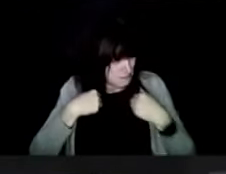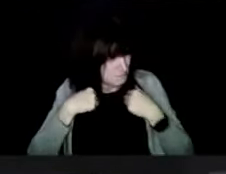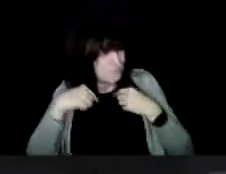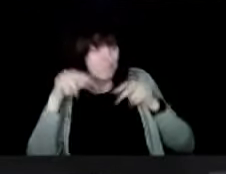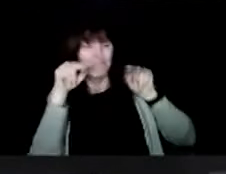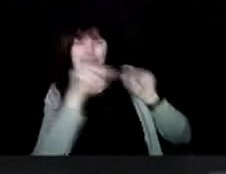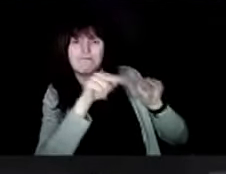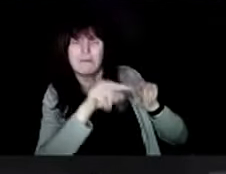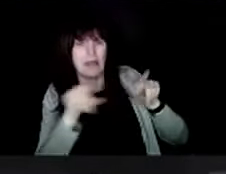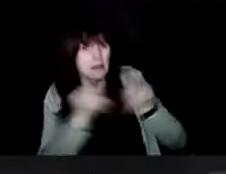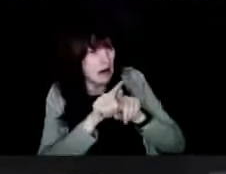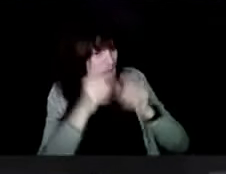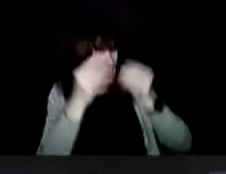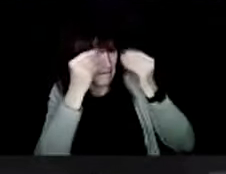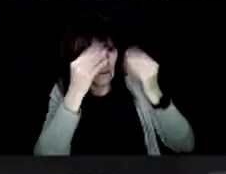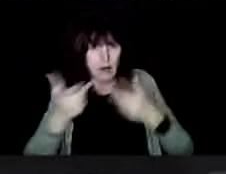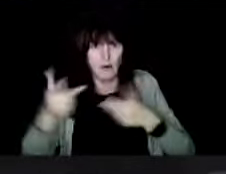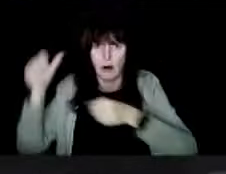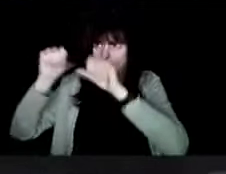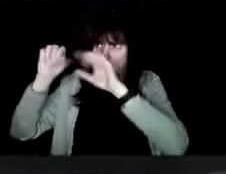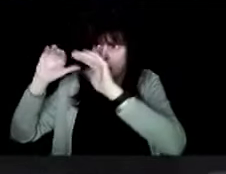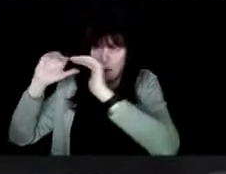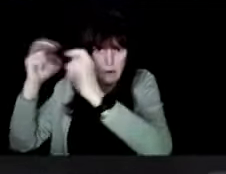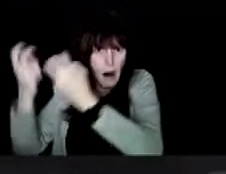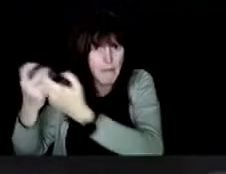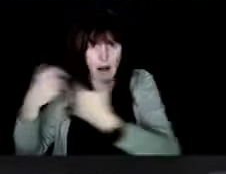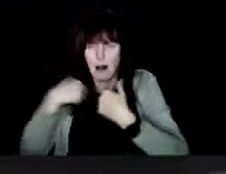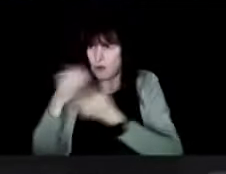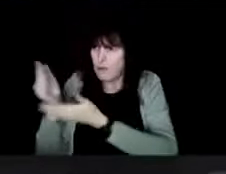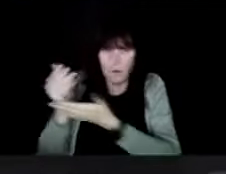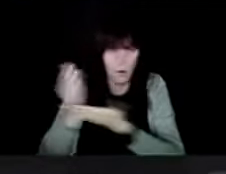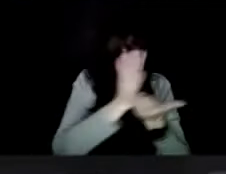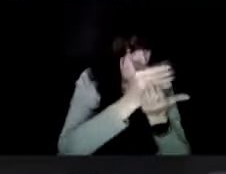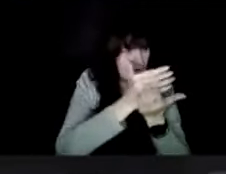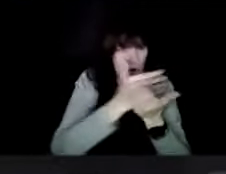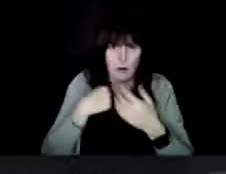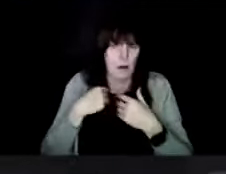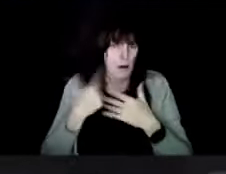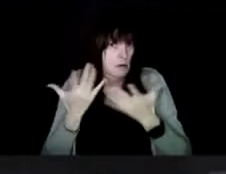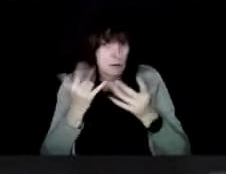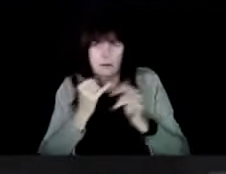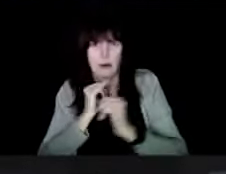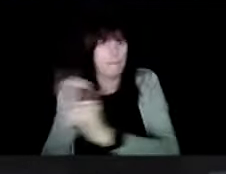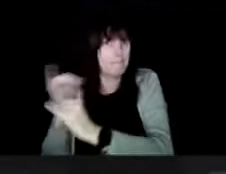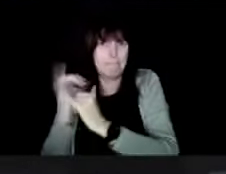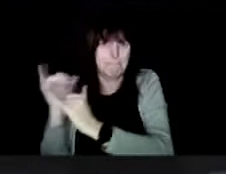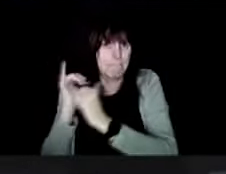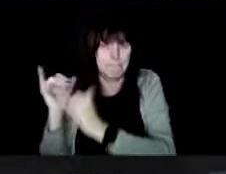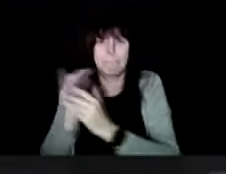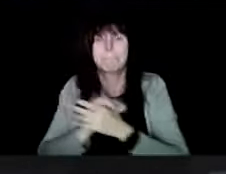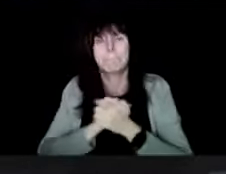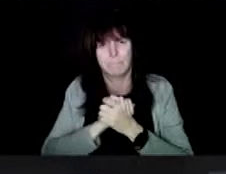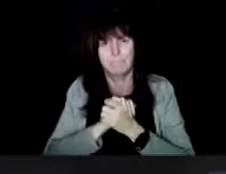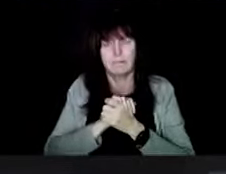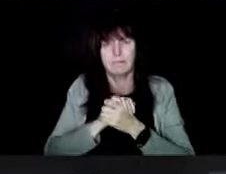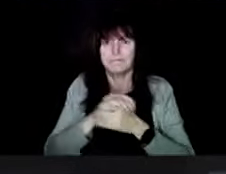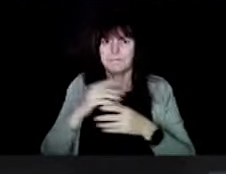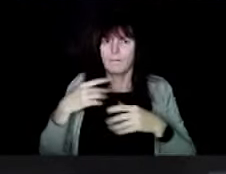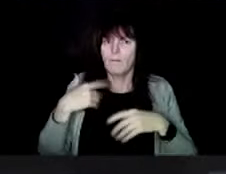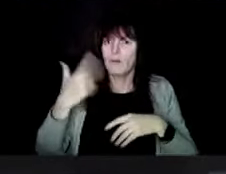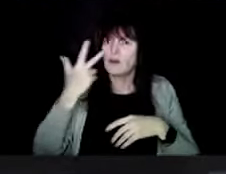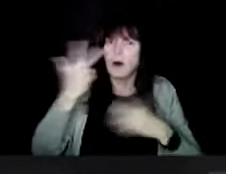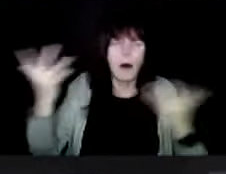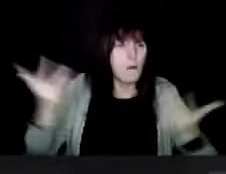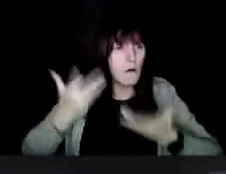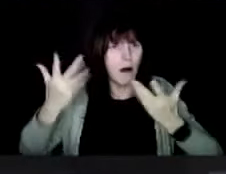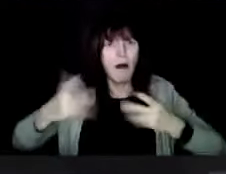hospital in the intensive care unit, I think secondary to the holiday season. Our public health measures have just been put in on the 5th.